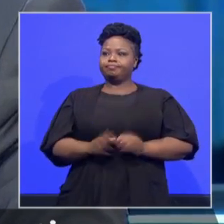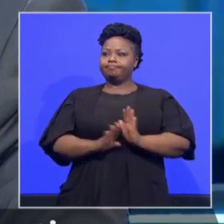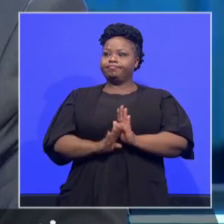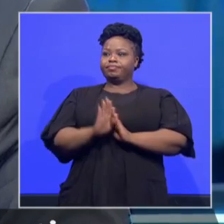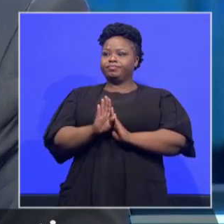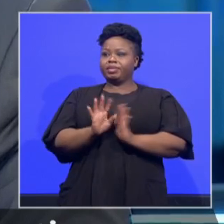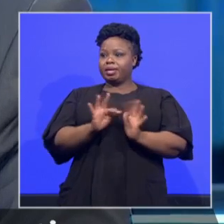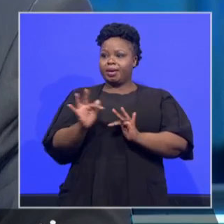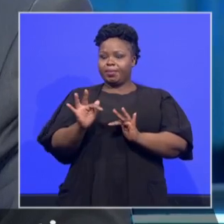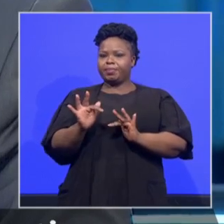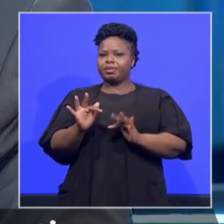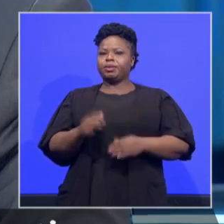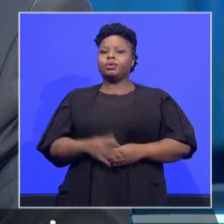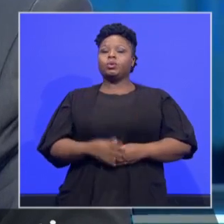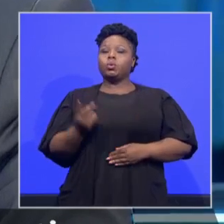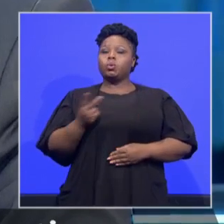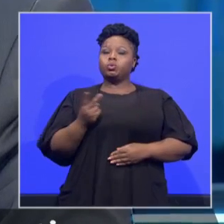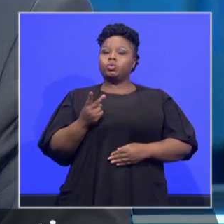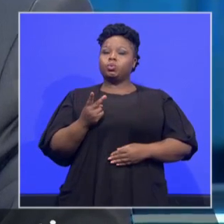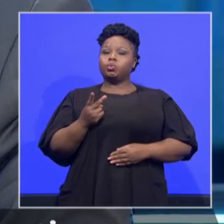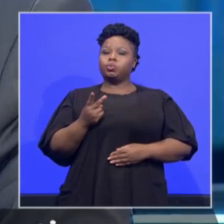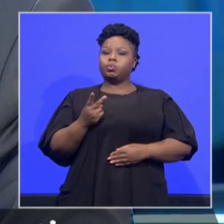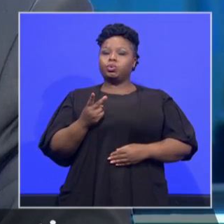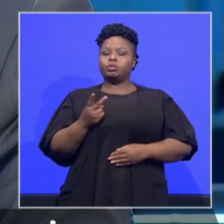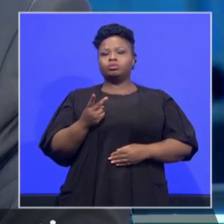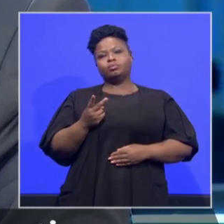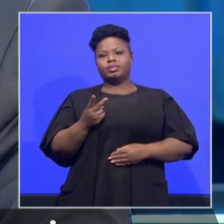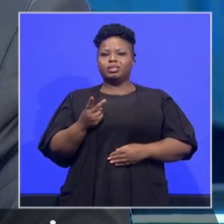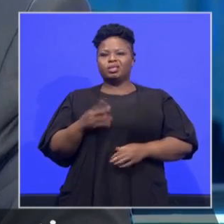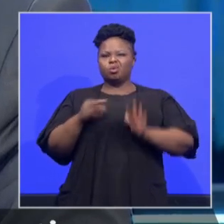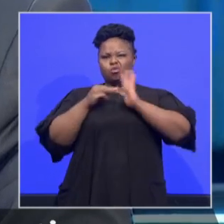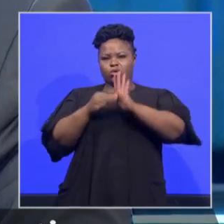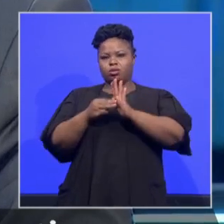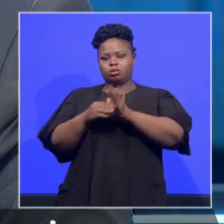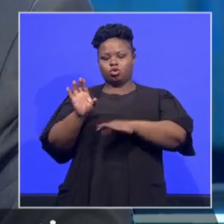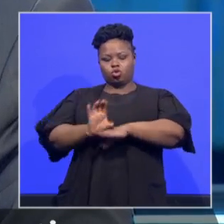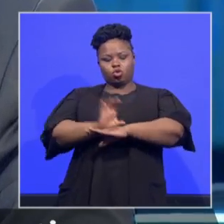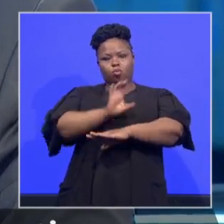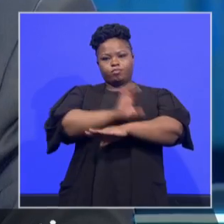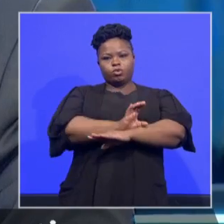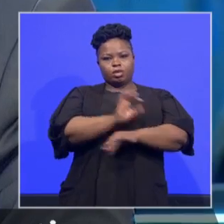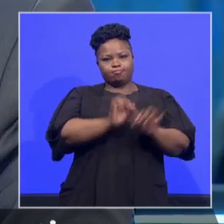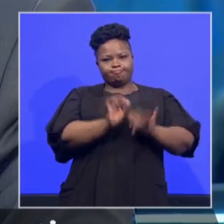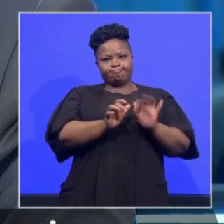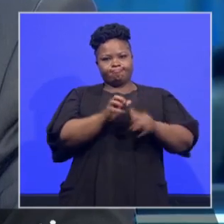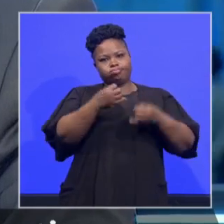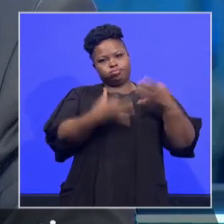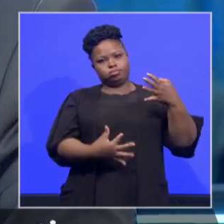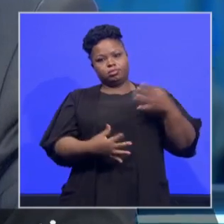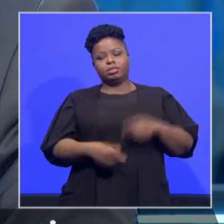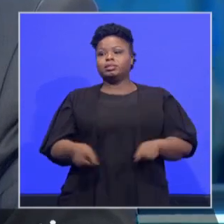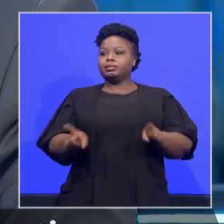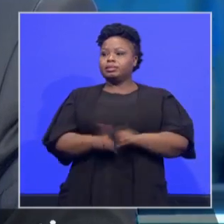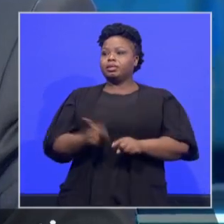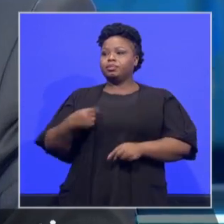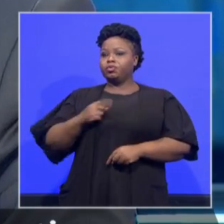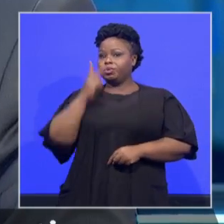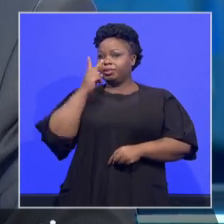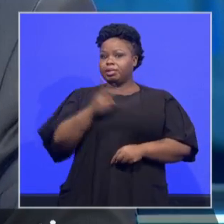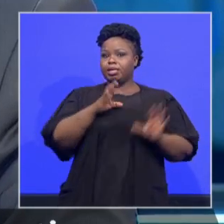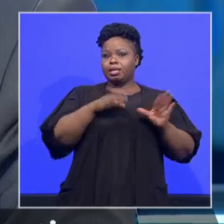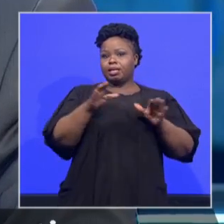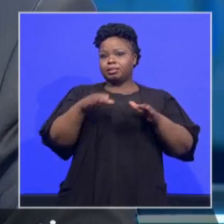run faster, and so more on the computing side. We also looked at the clusters to see